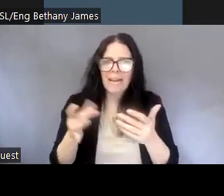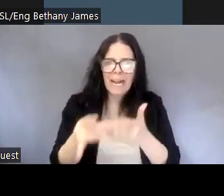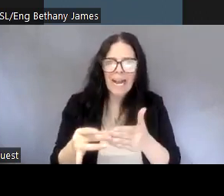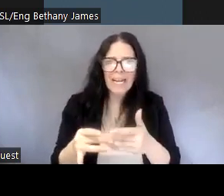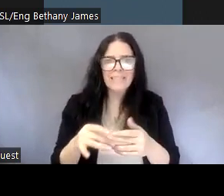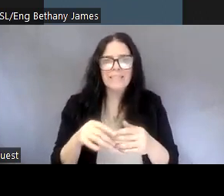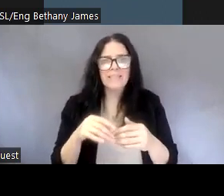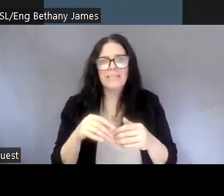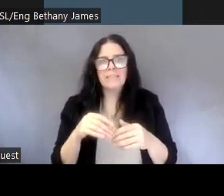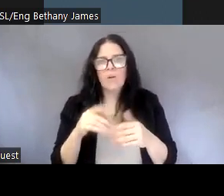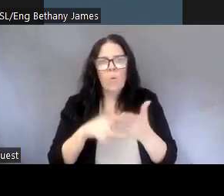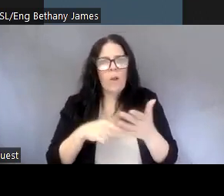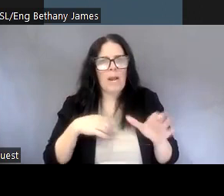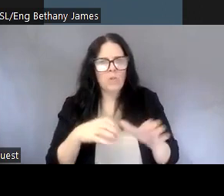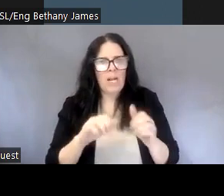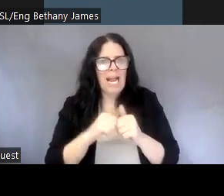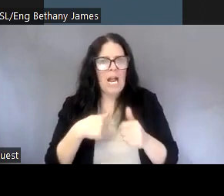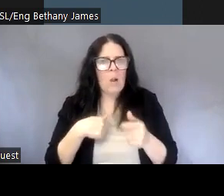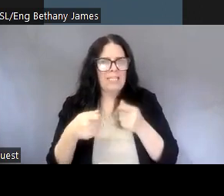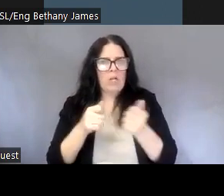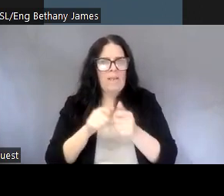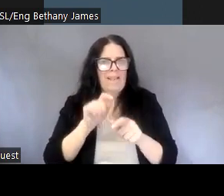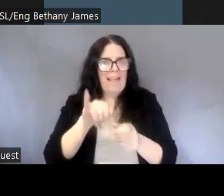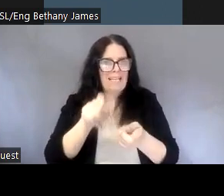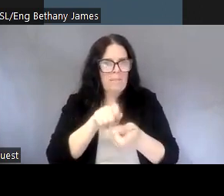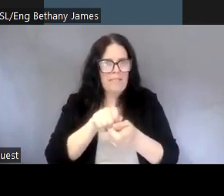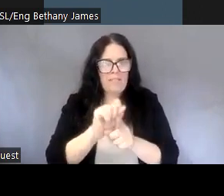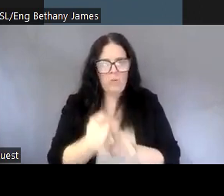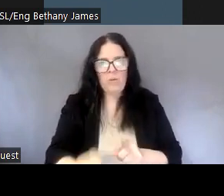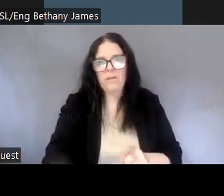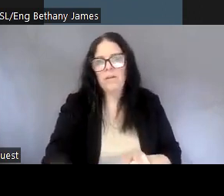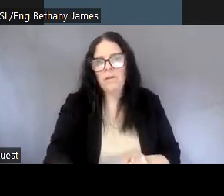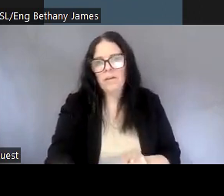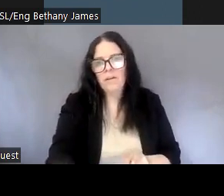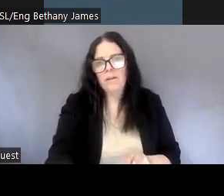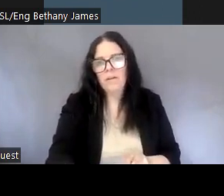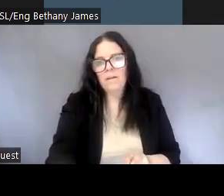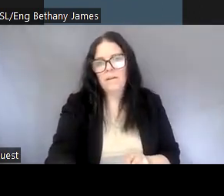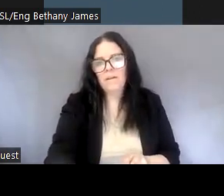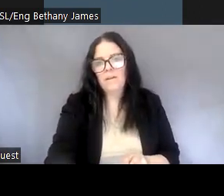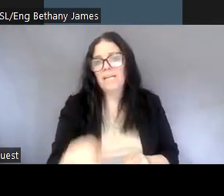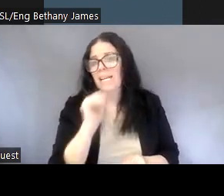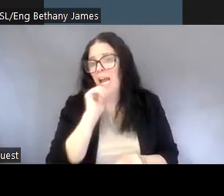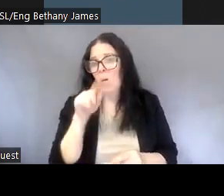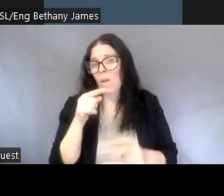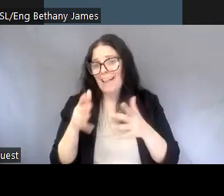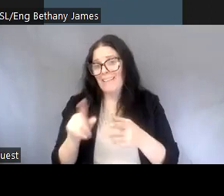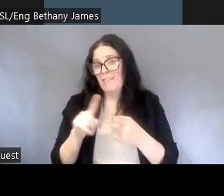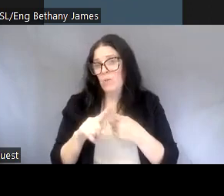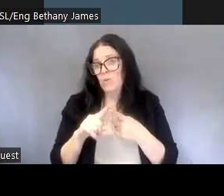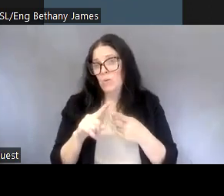did I do? How would I deal with certain situations? So not only leave it up to the